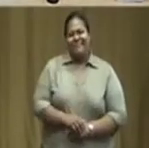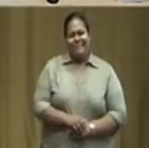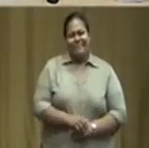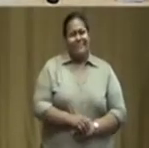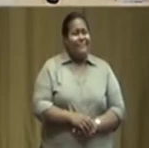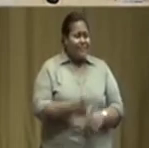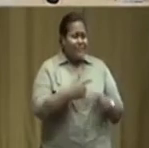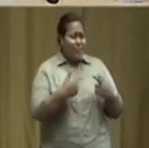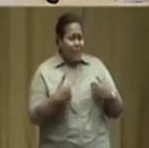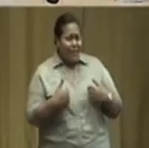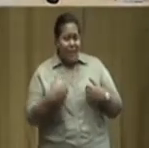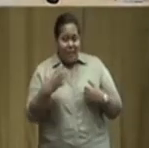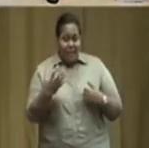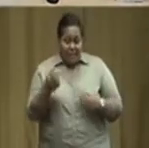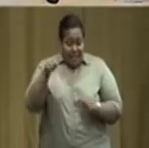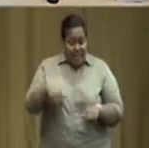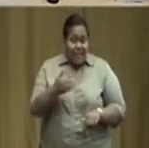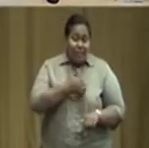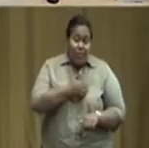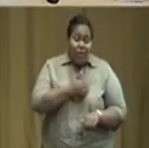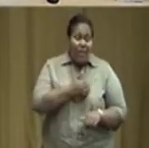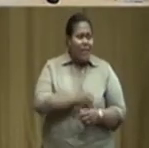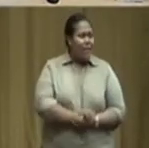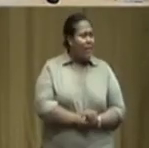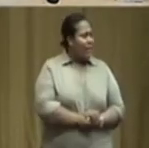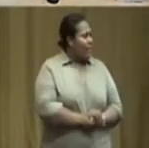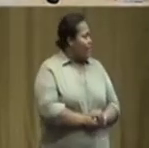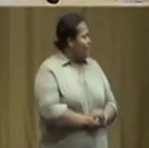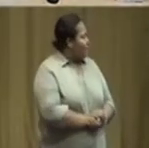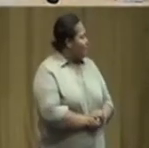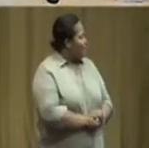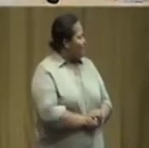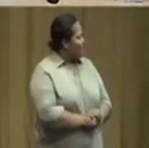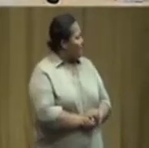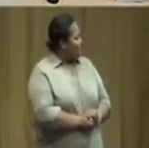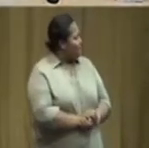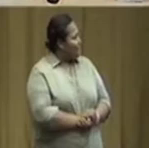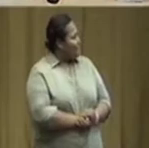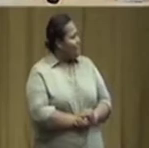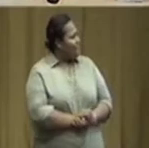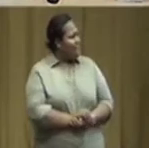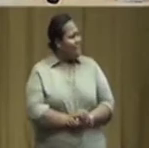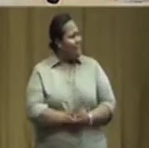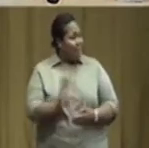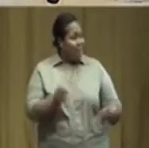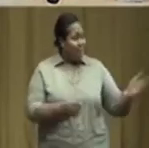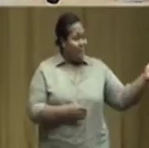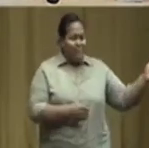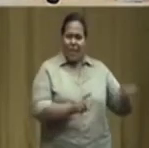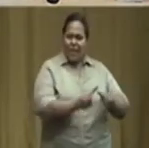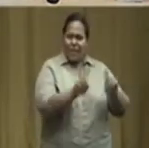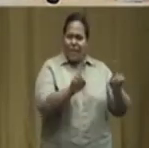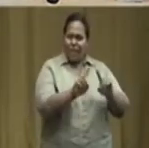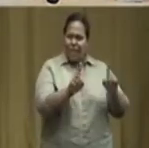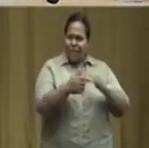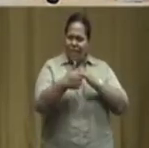We heard this morning from some of the lions of OER, Dr. McIntosh at a global level,